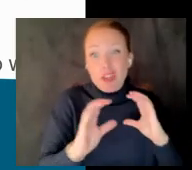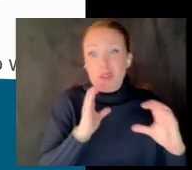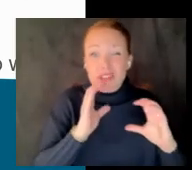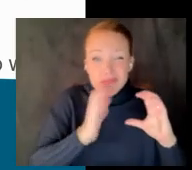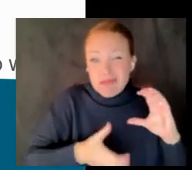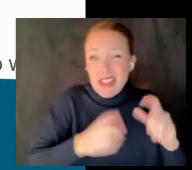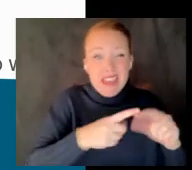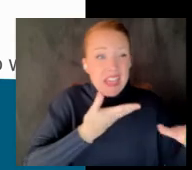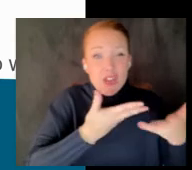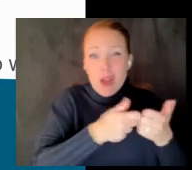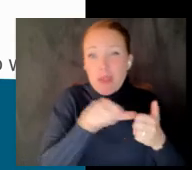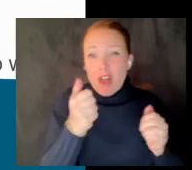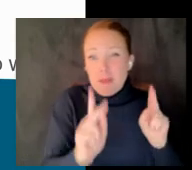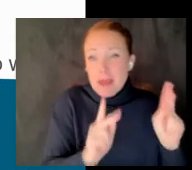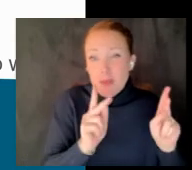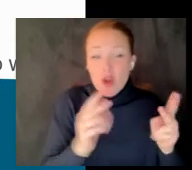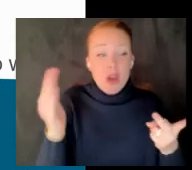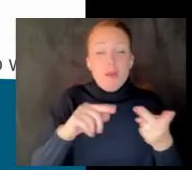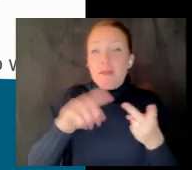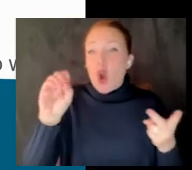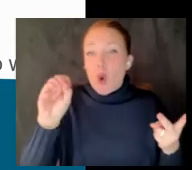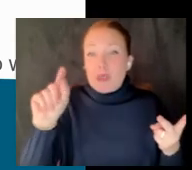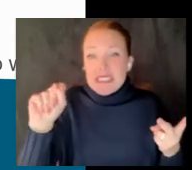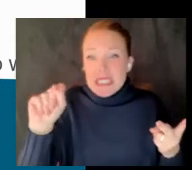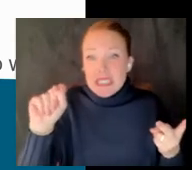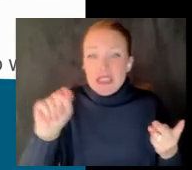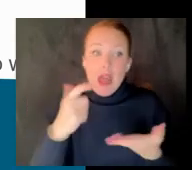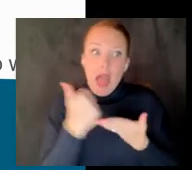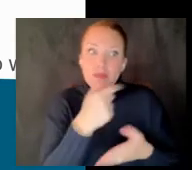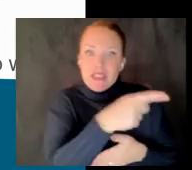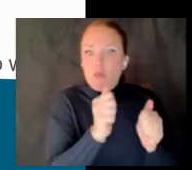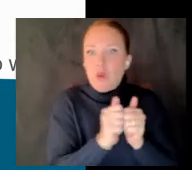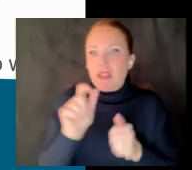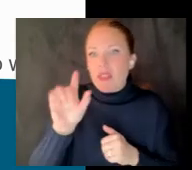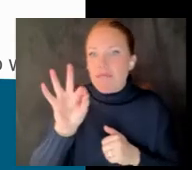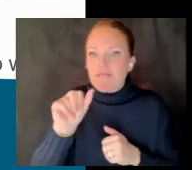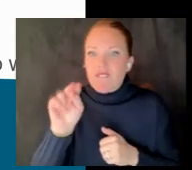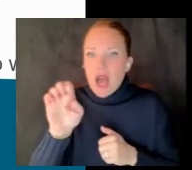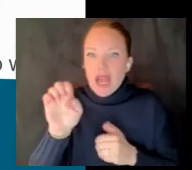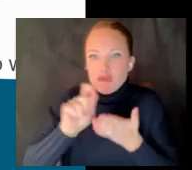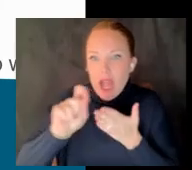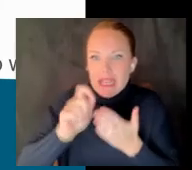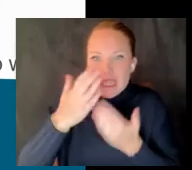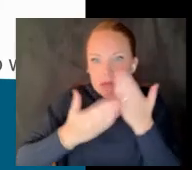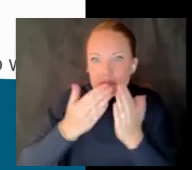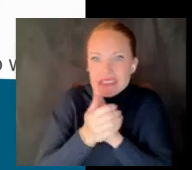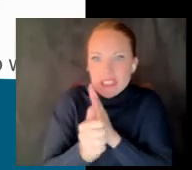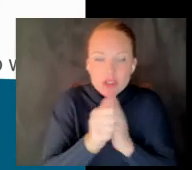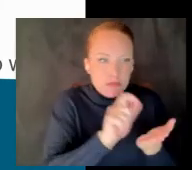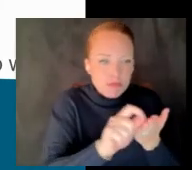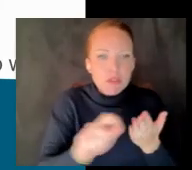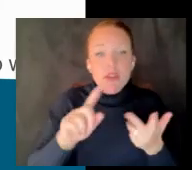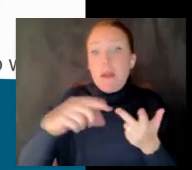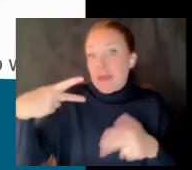An occupational therapist may help a student with fine motor skills, such as writing. A physical therapist may help a student with gross